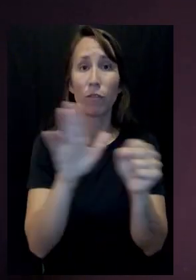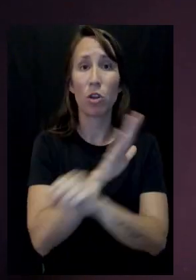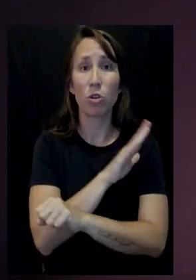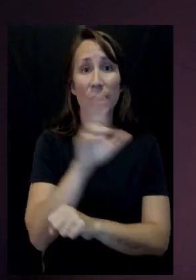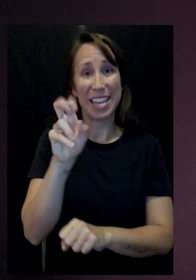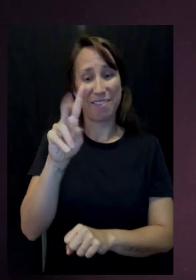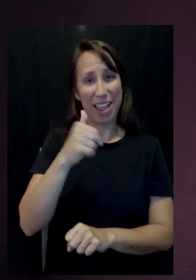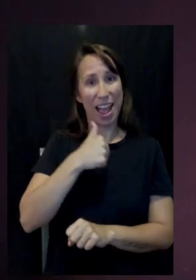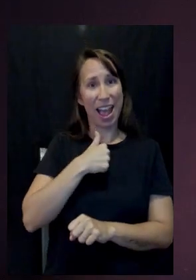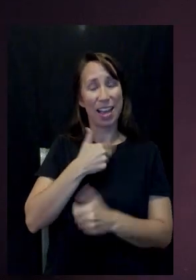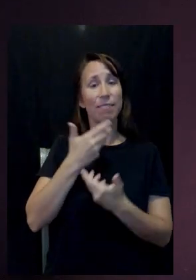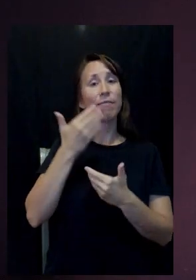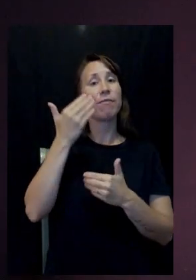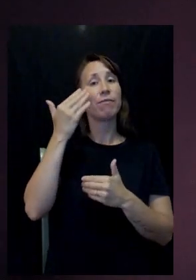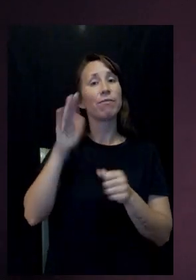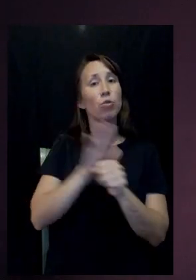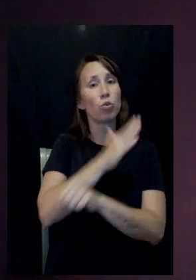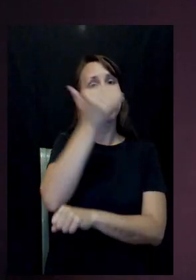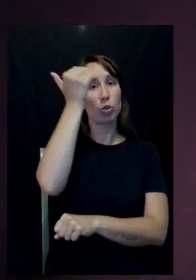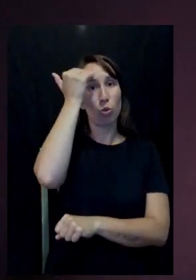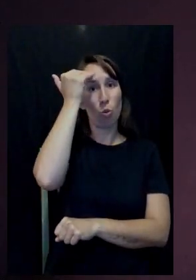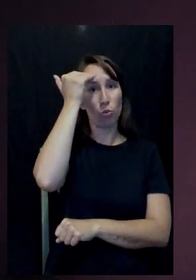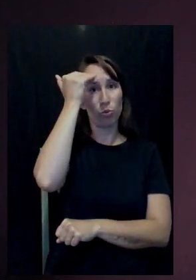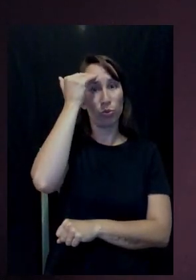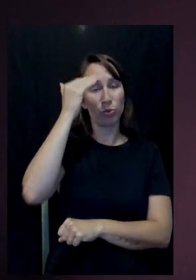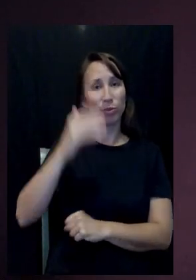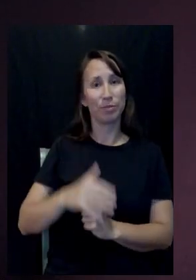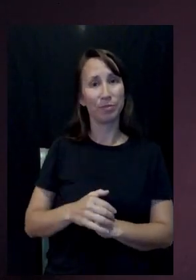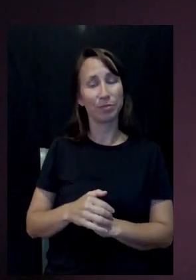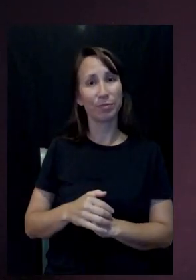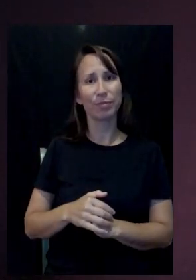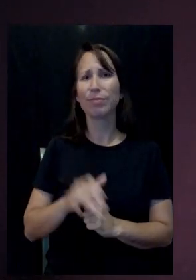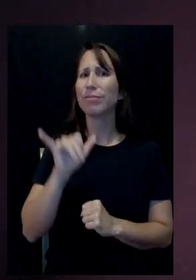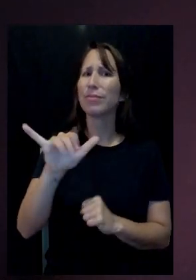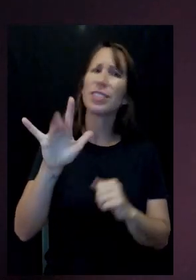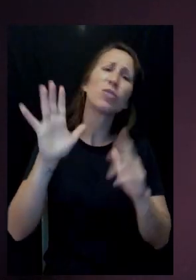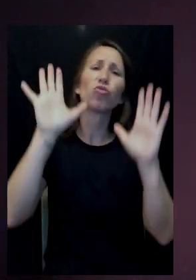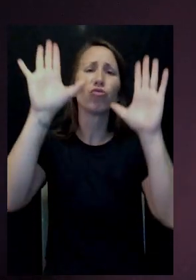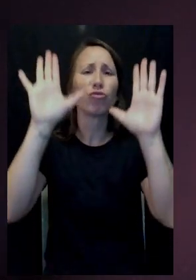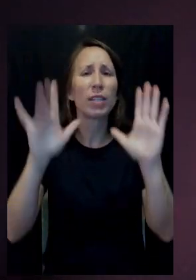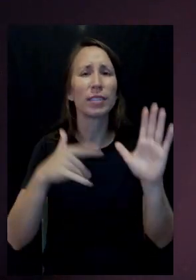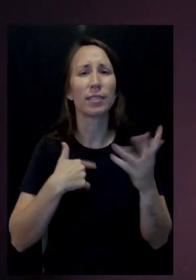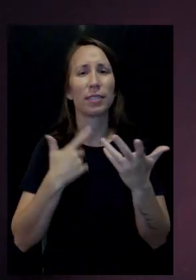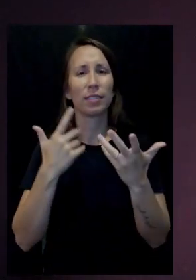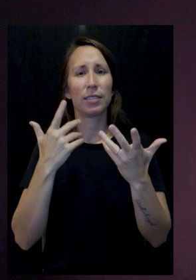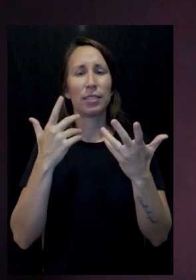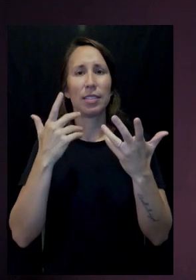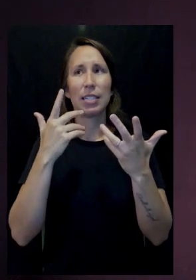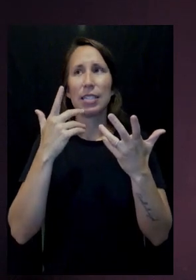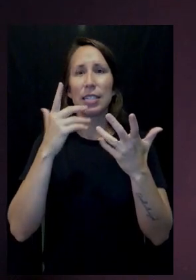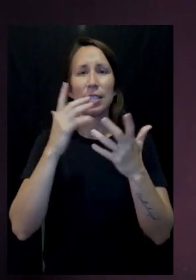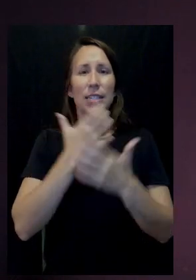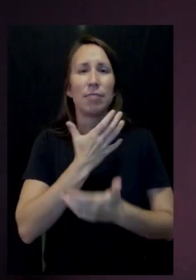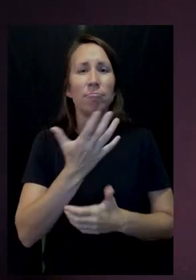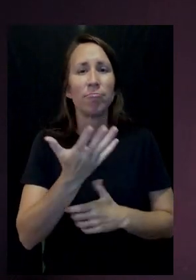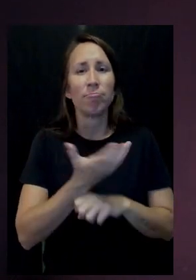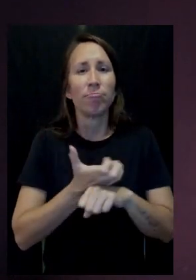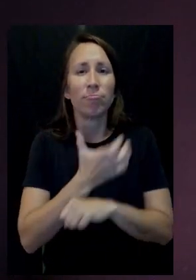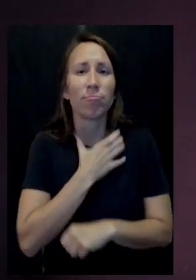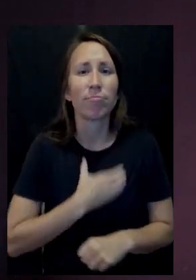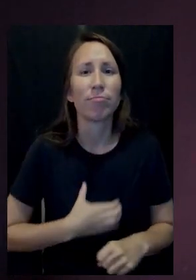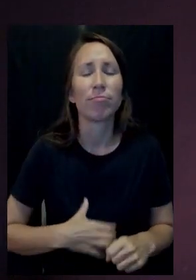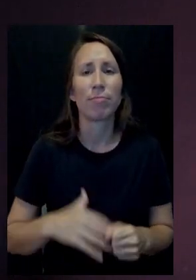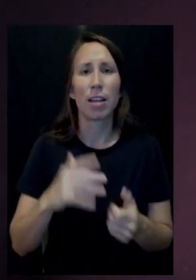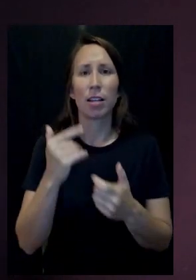as I have been fully known. It's the greatest desire to know him and be known by him, to have